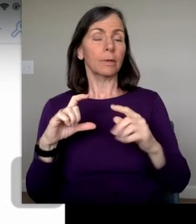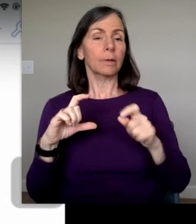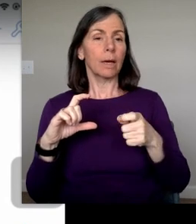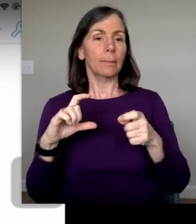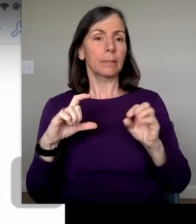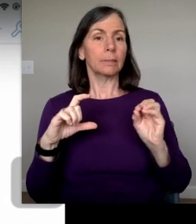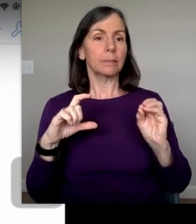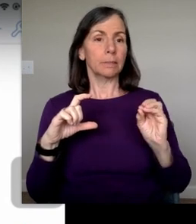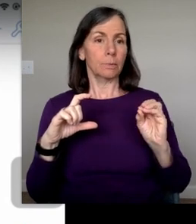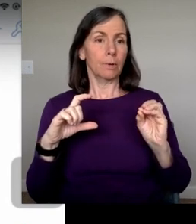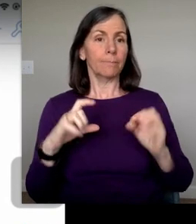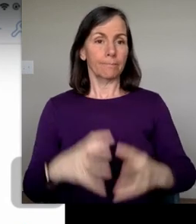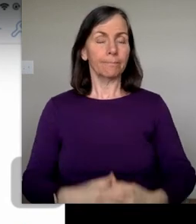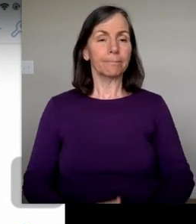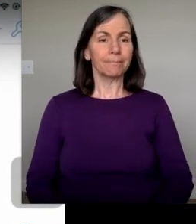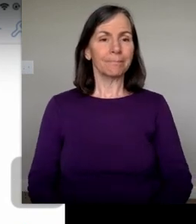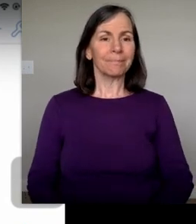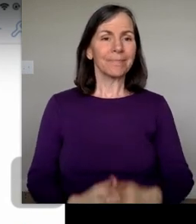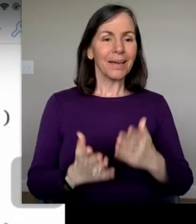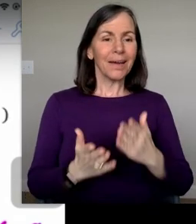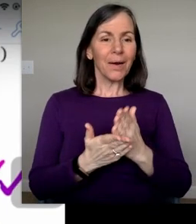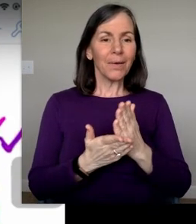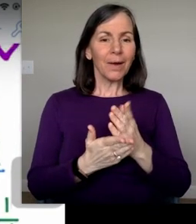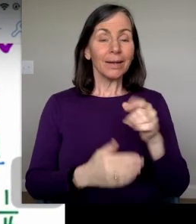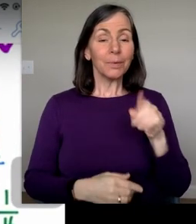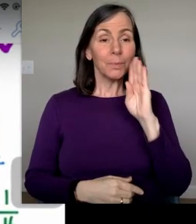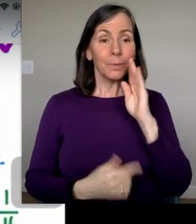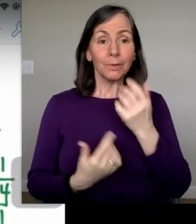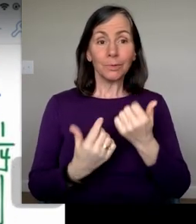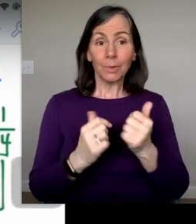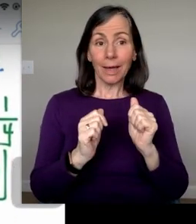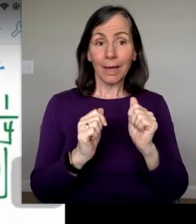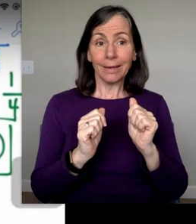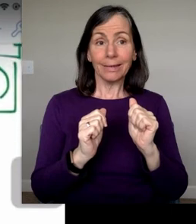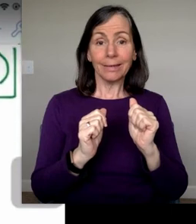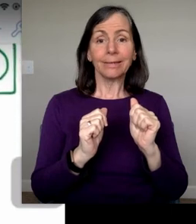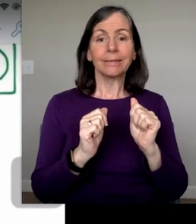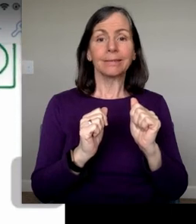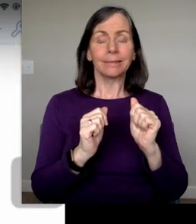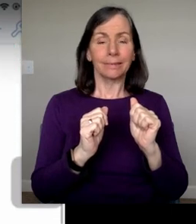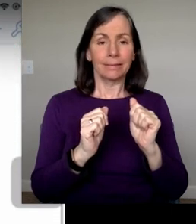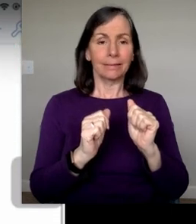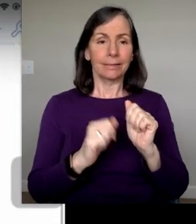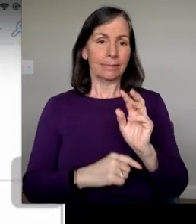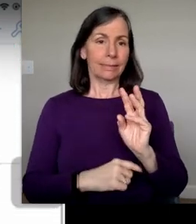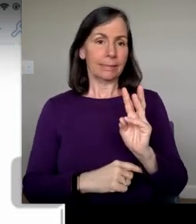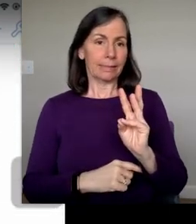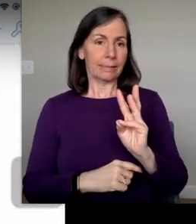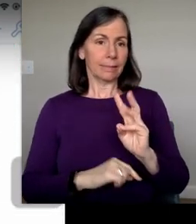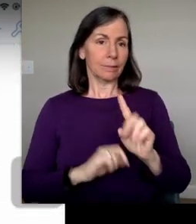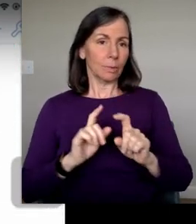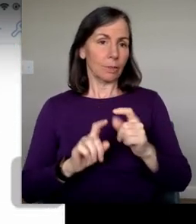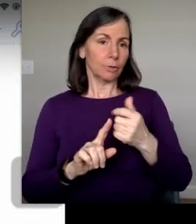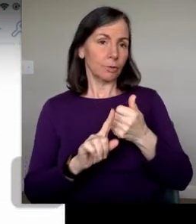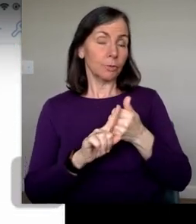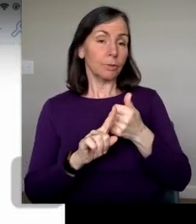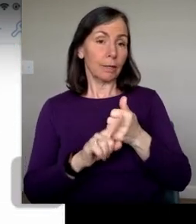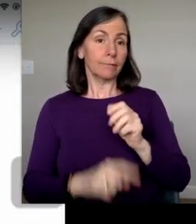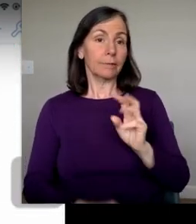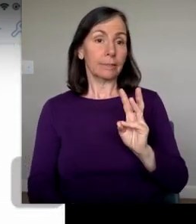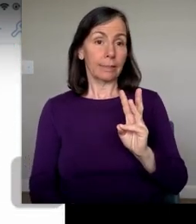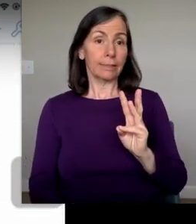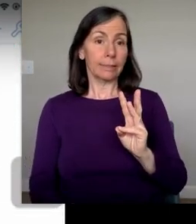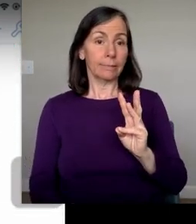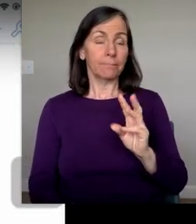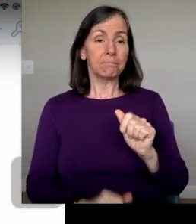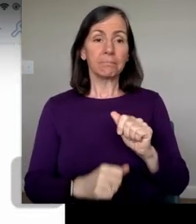All right. You guys are going to try 6 problems on your own. You can